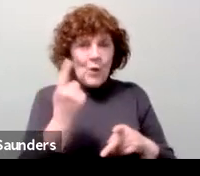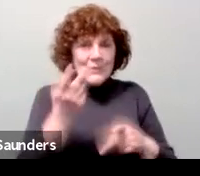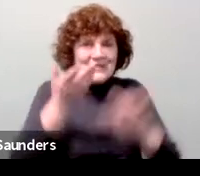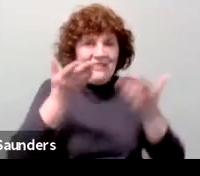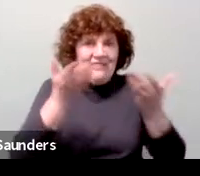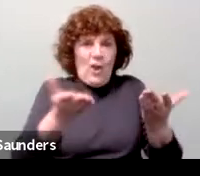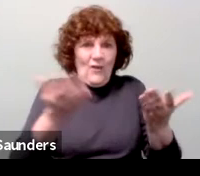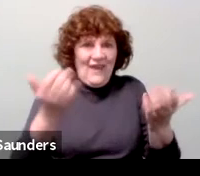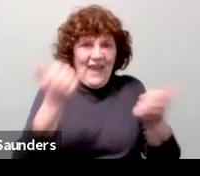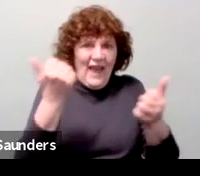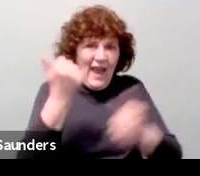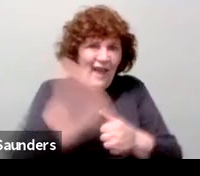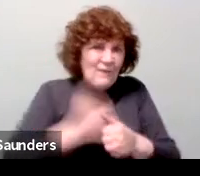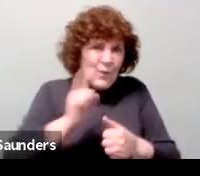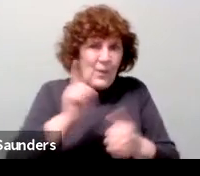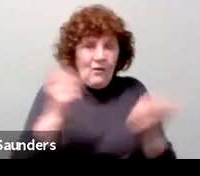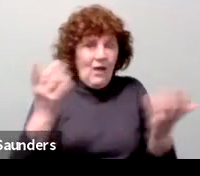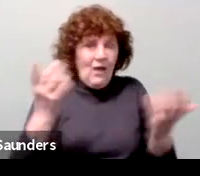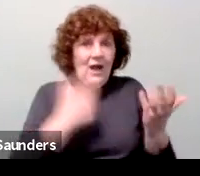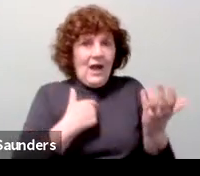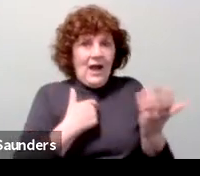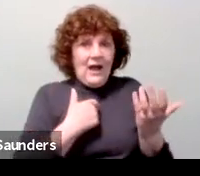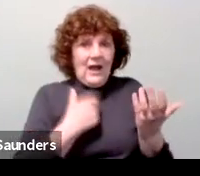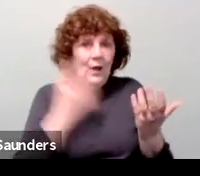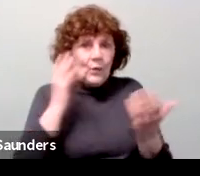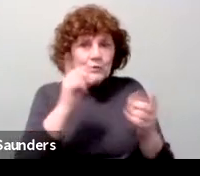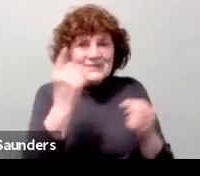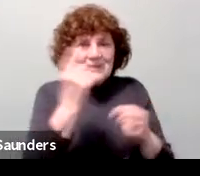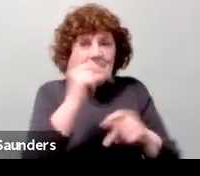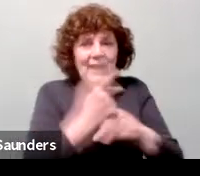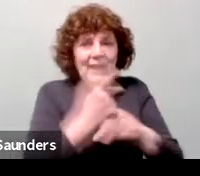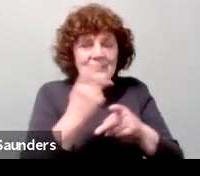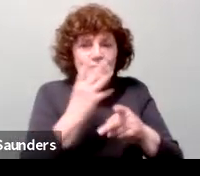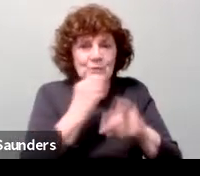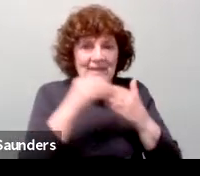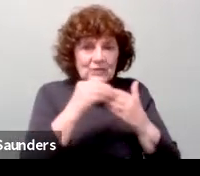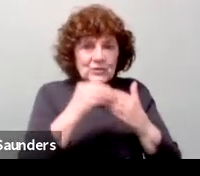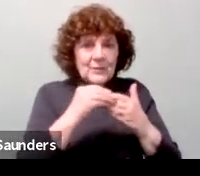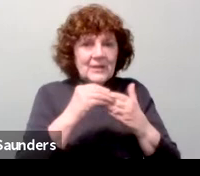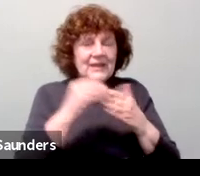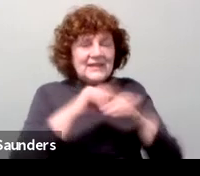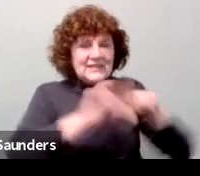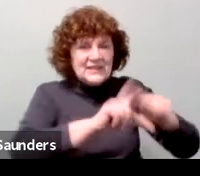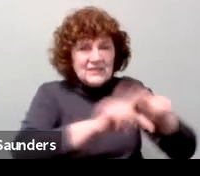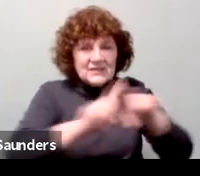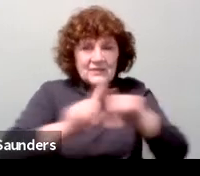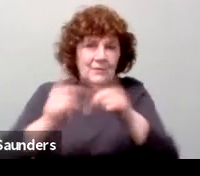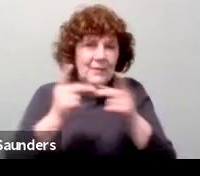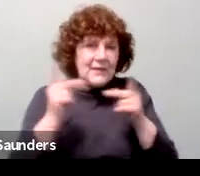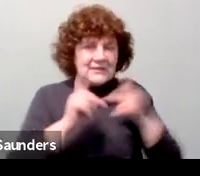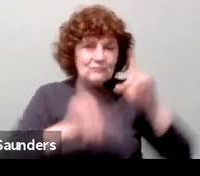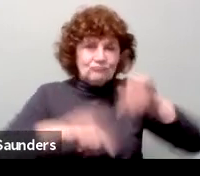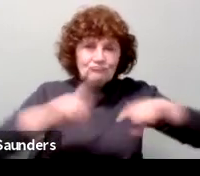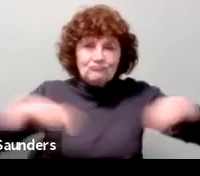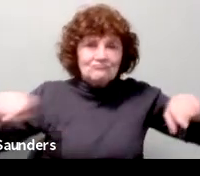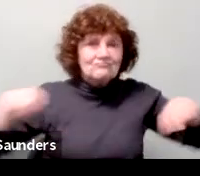doing some form of Jewish leadership help in lots of different places. Where